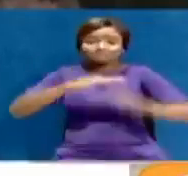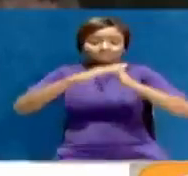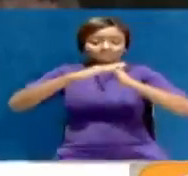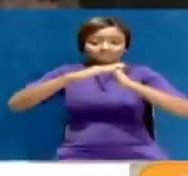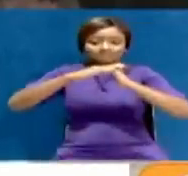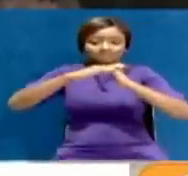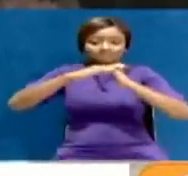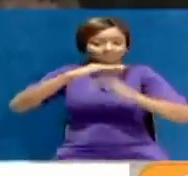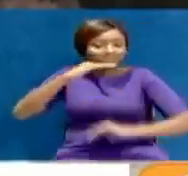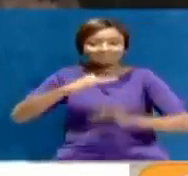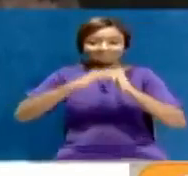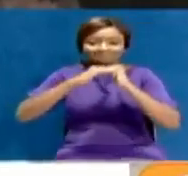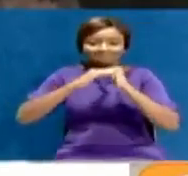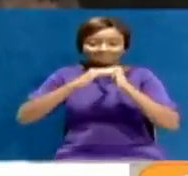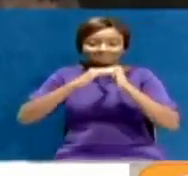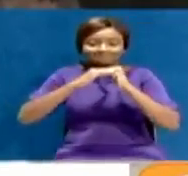capacity.